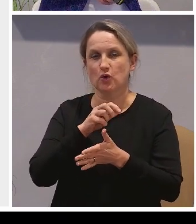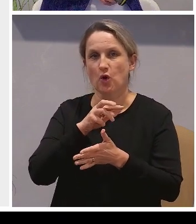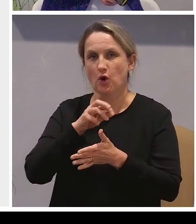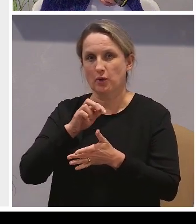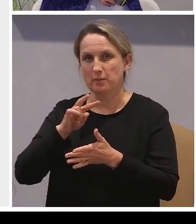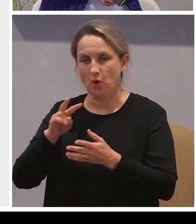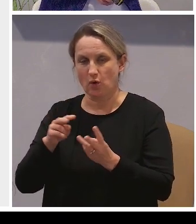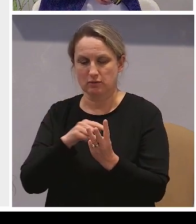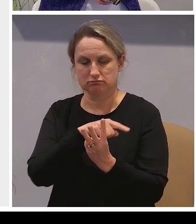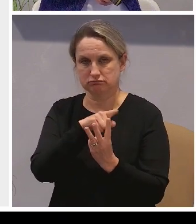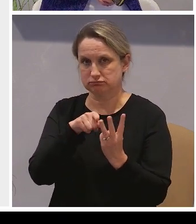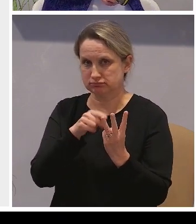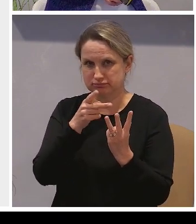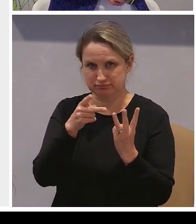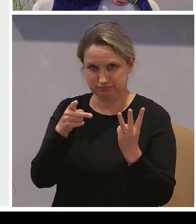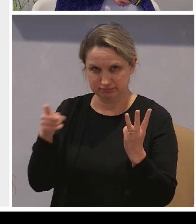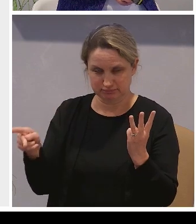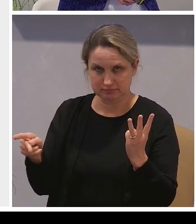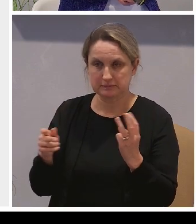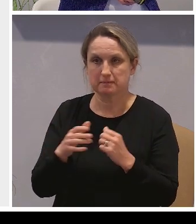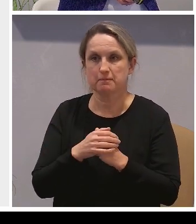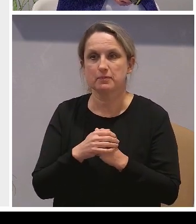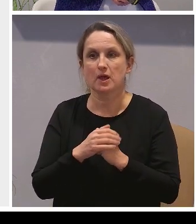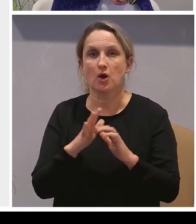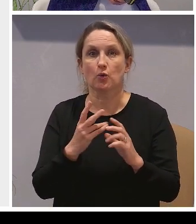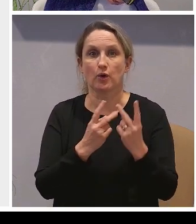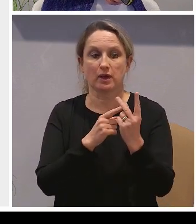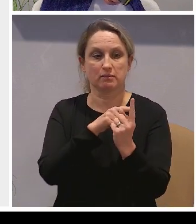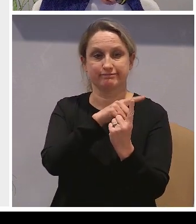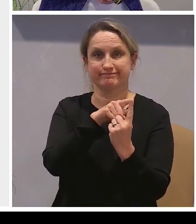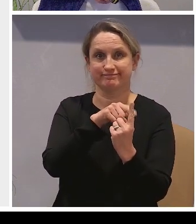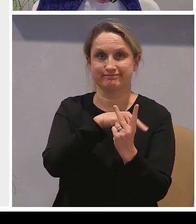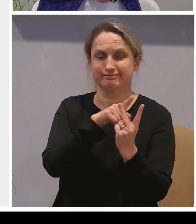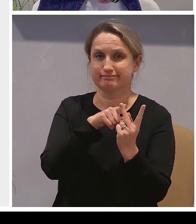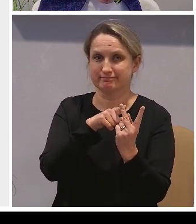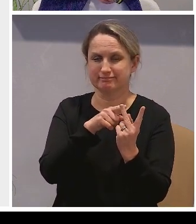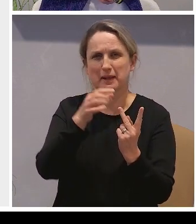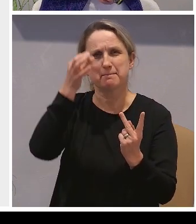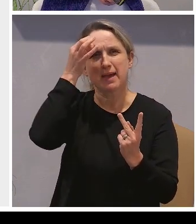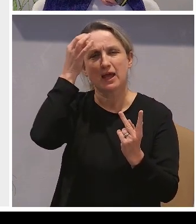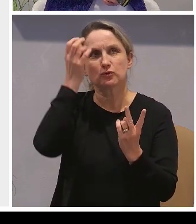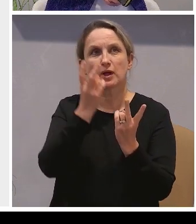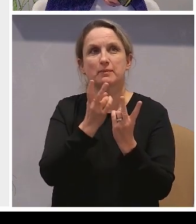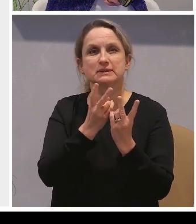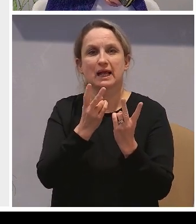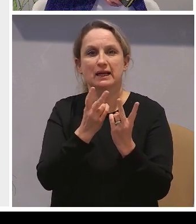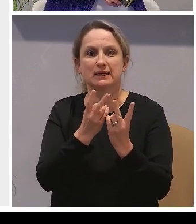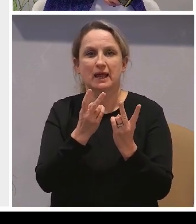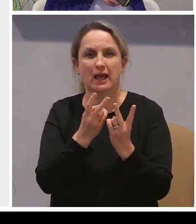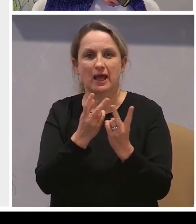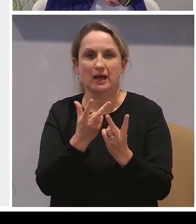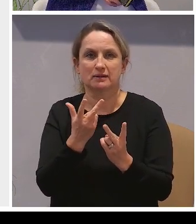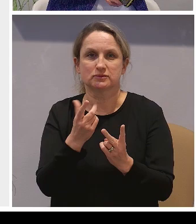come from 3 different companies. We have Omnitrope, Genotropin, and Cybin growth hormone. The